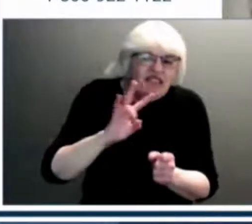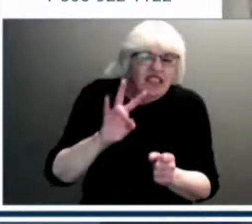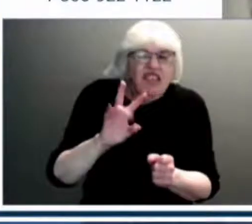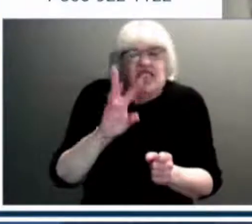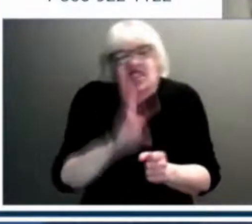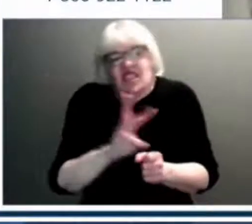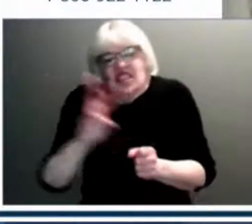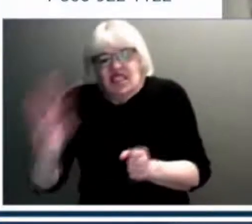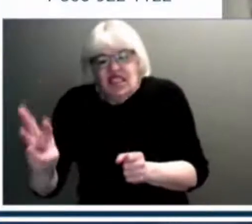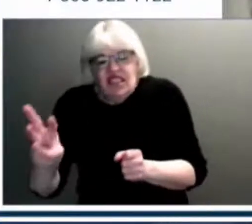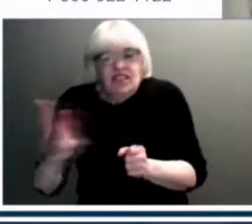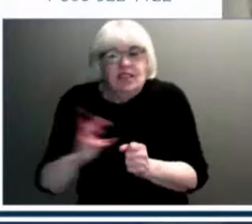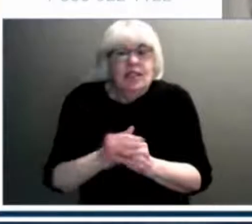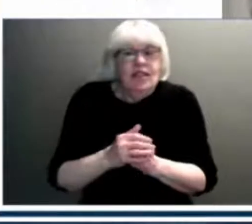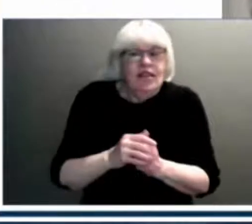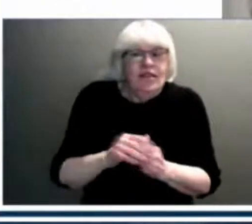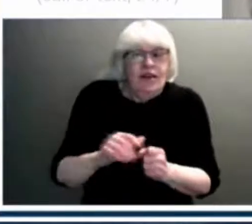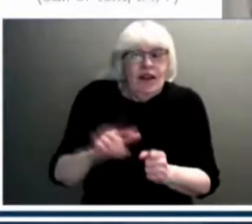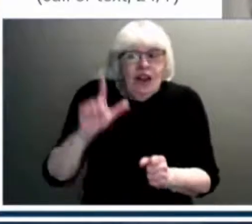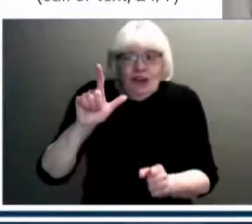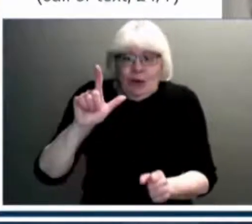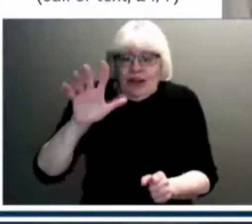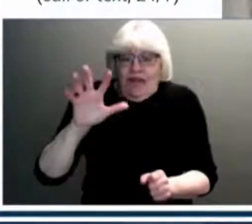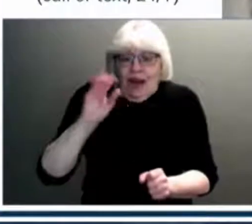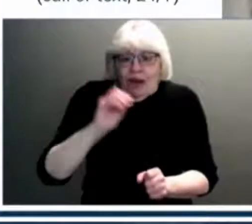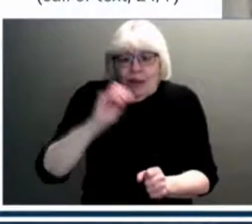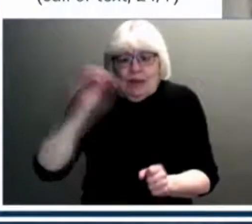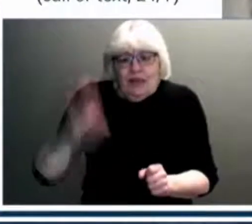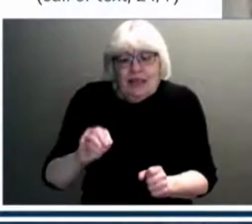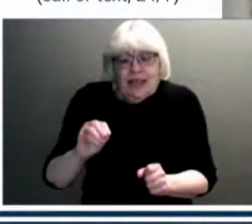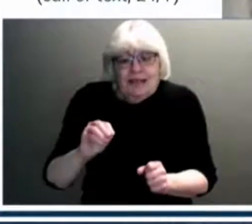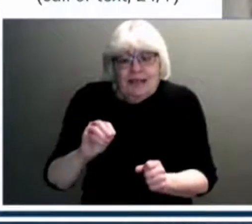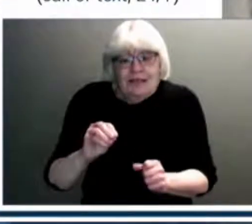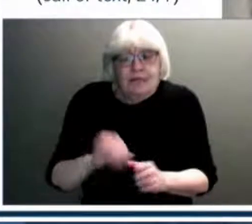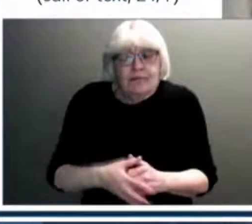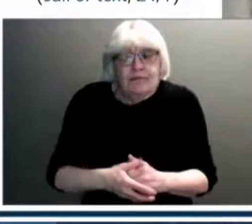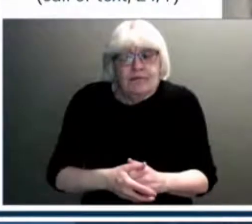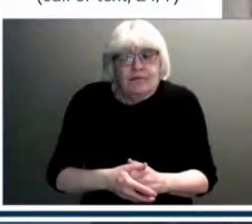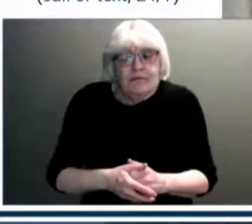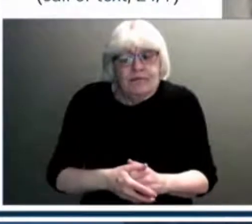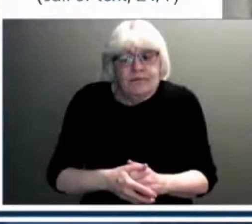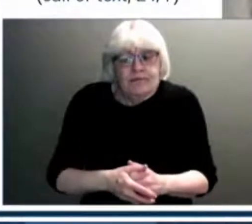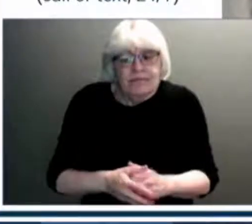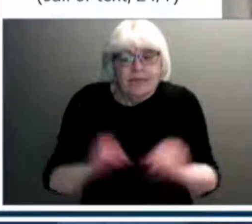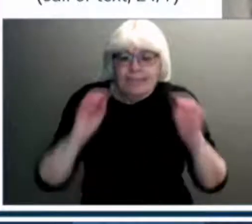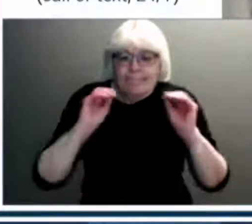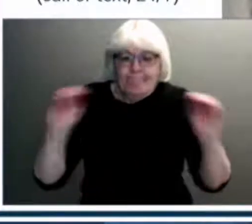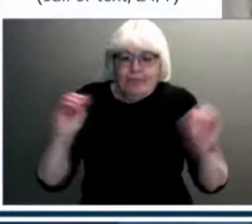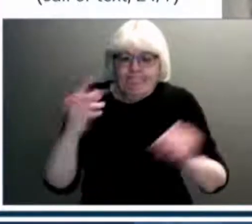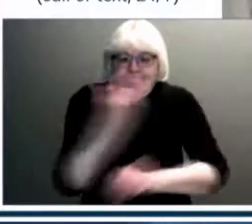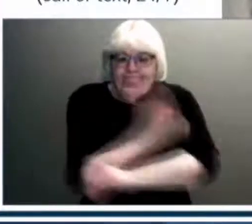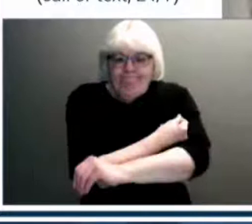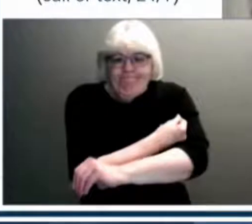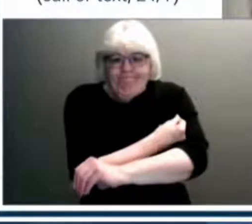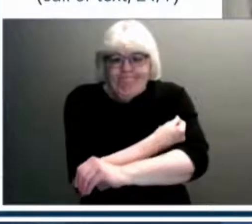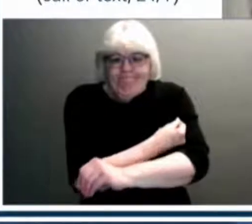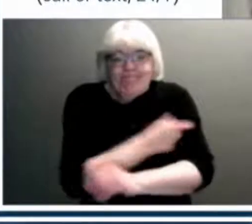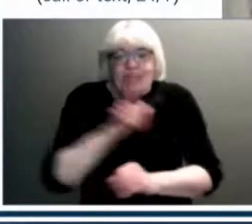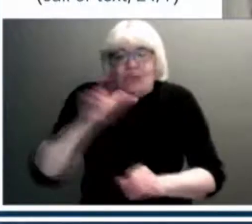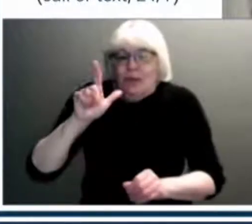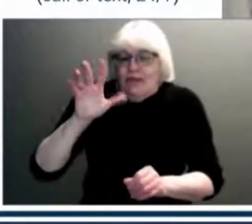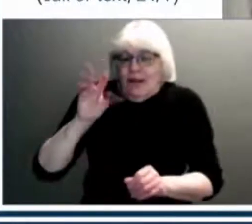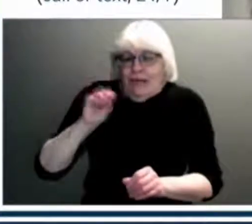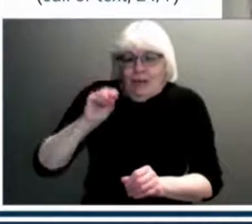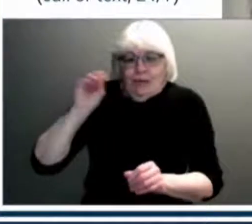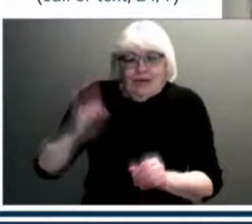of the people in hospital have no vaccination. There is 1 young child under the age of 5 in